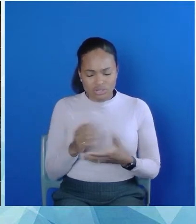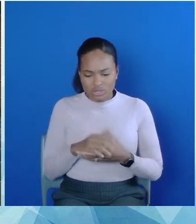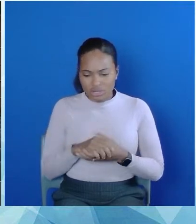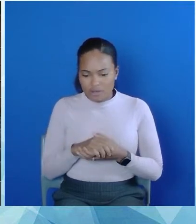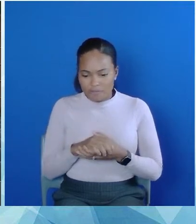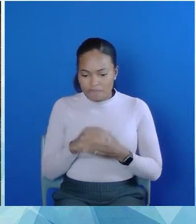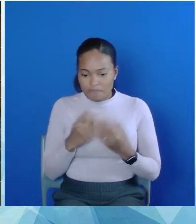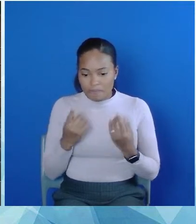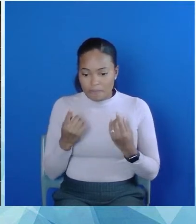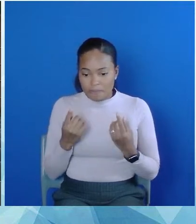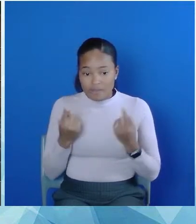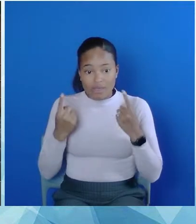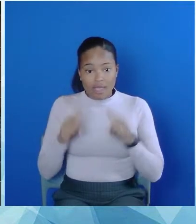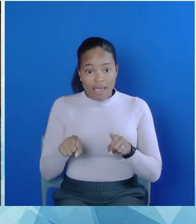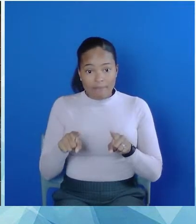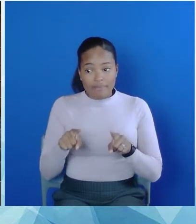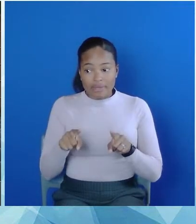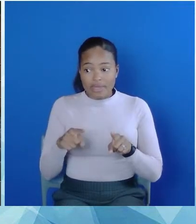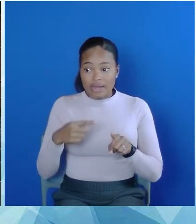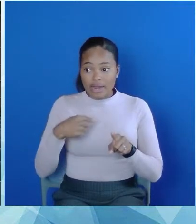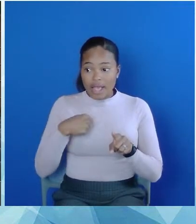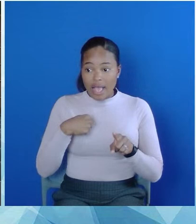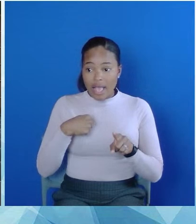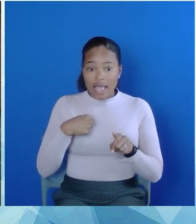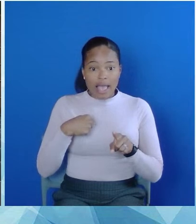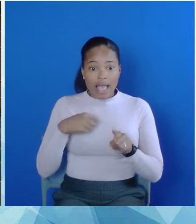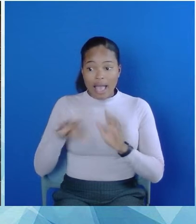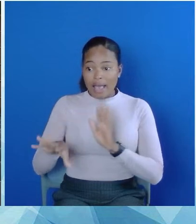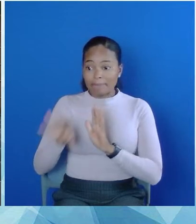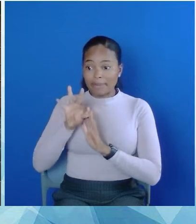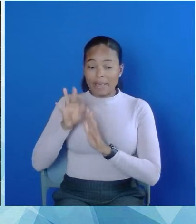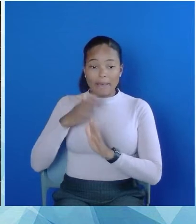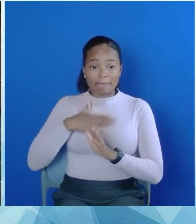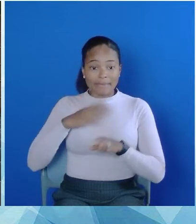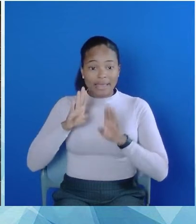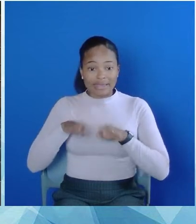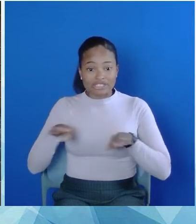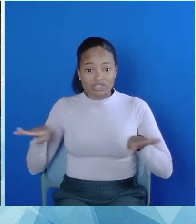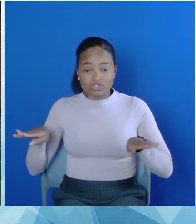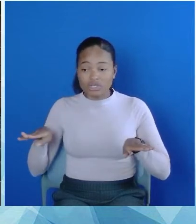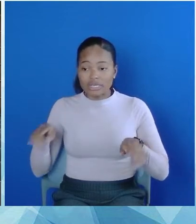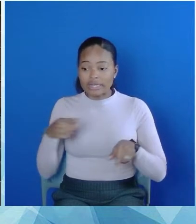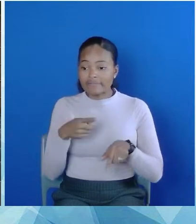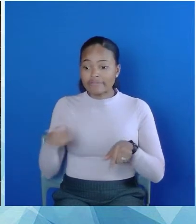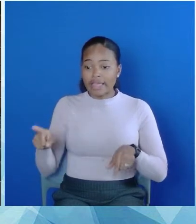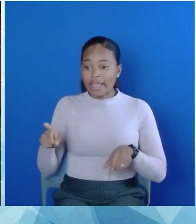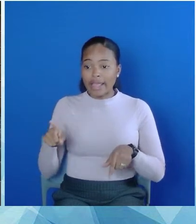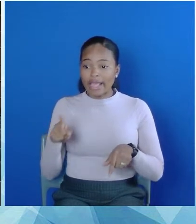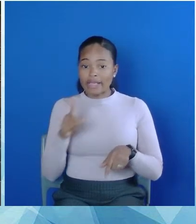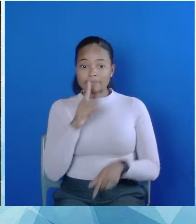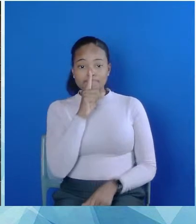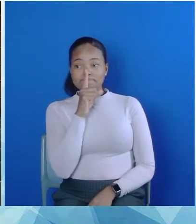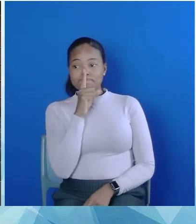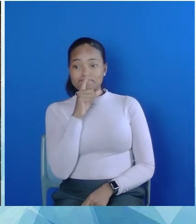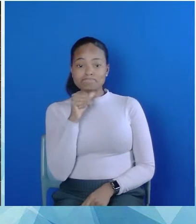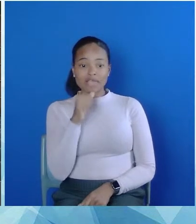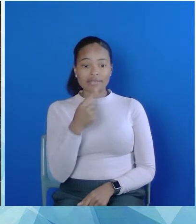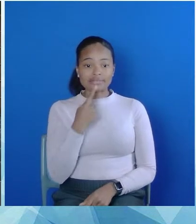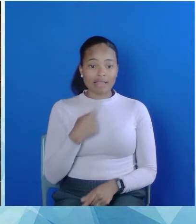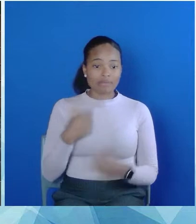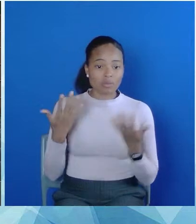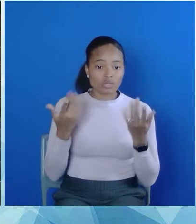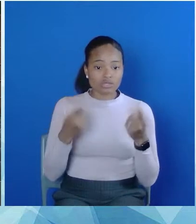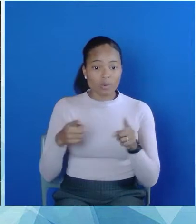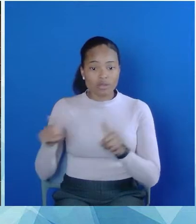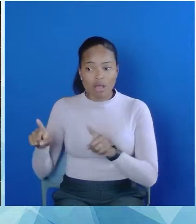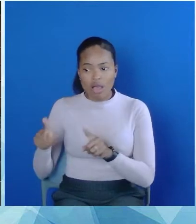When I come to get my kids, or when my kids come home, I'm not getting communication as to what's going on. I've got a kiddo in preschool who's